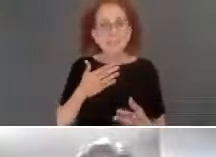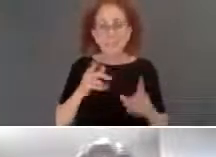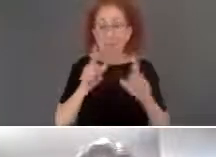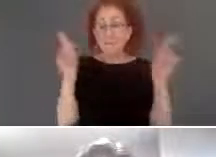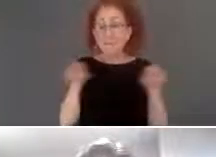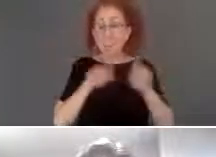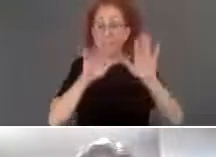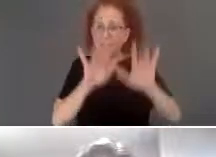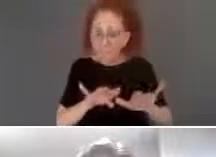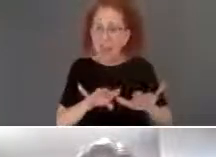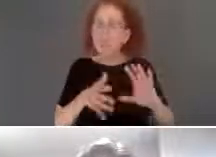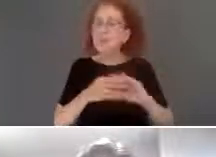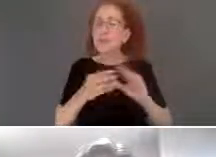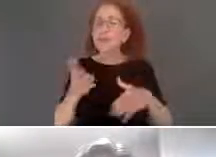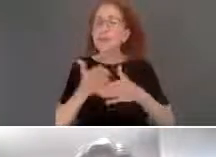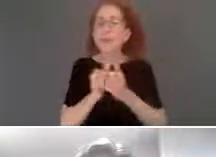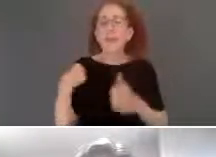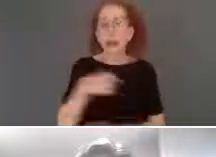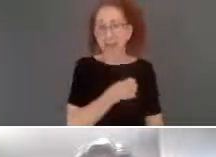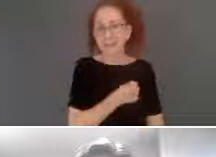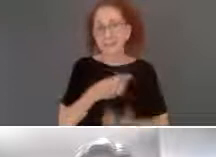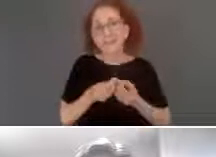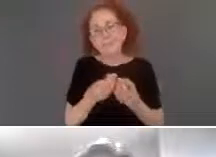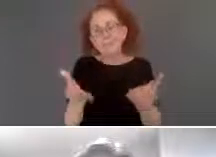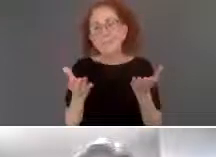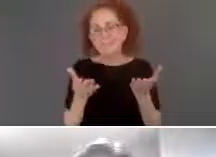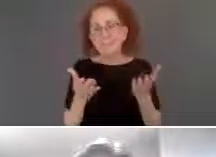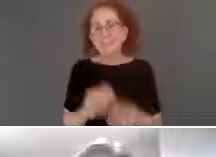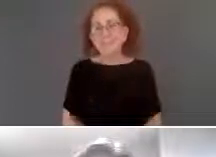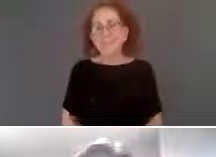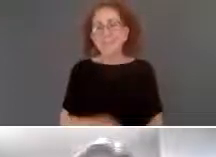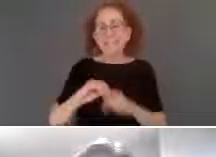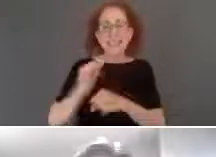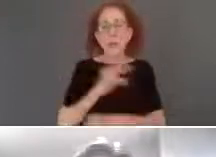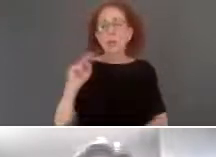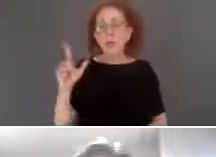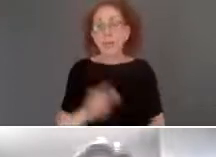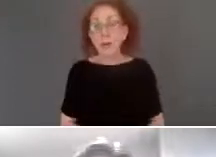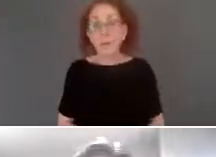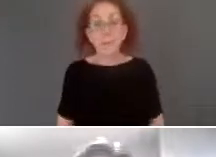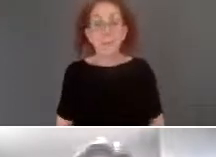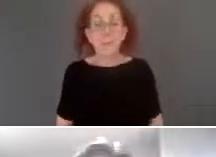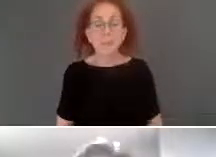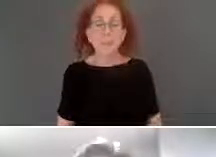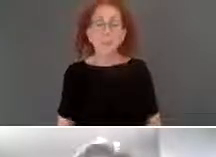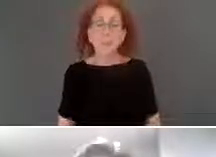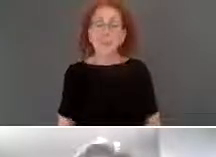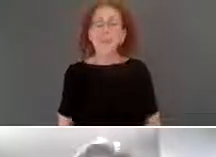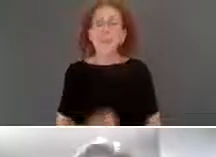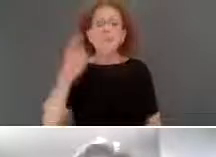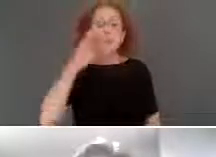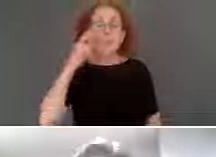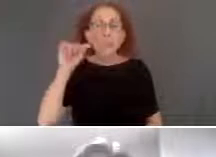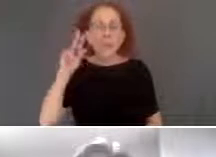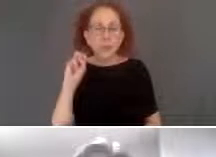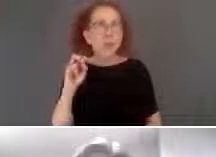and share your story with us so it has an opportunity to be featured in one of our newsletters. We just kicked off in June. We